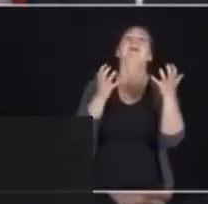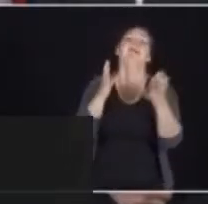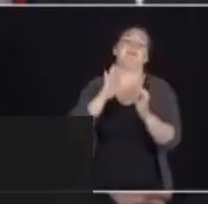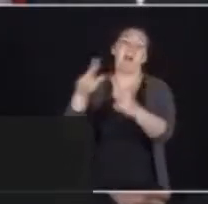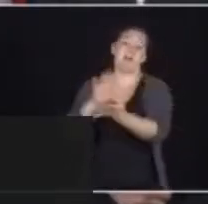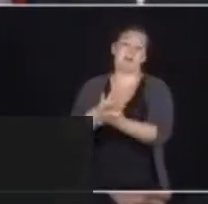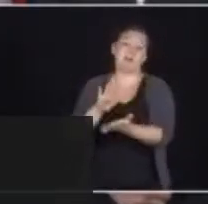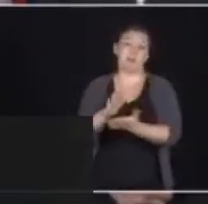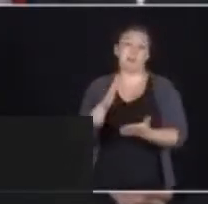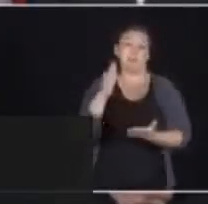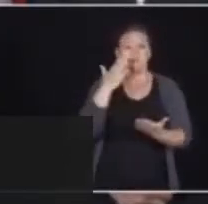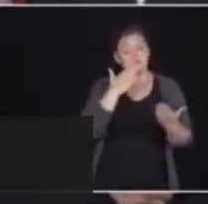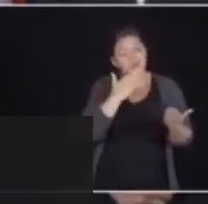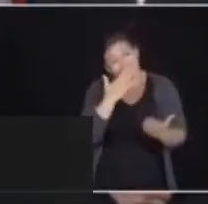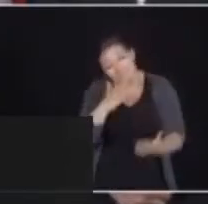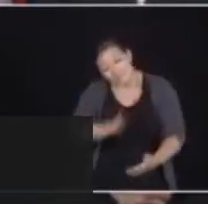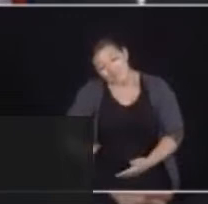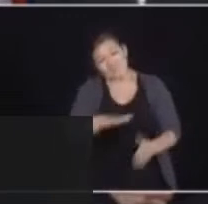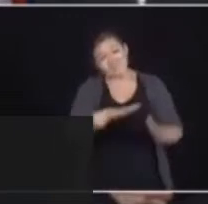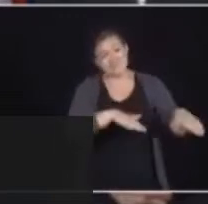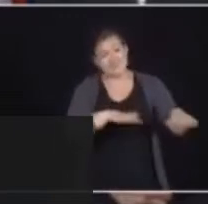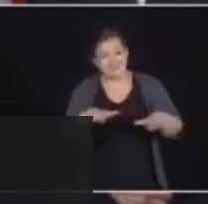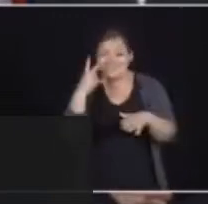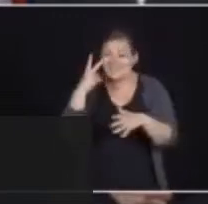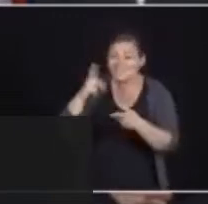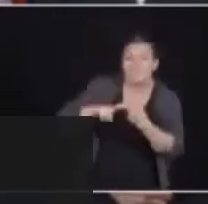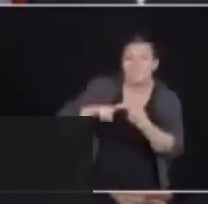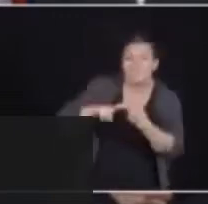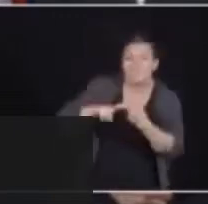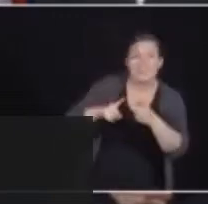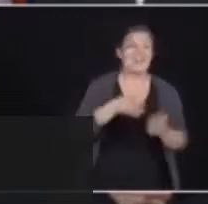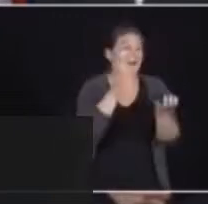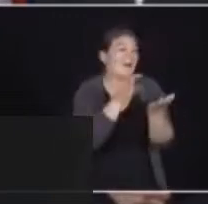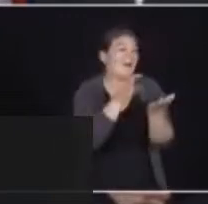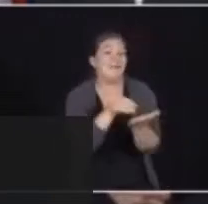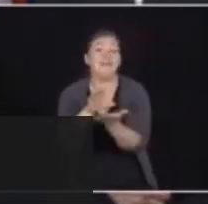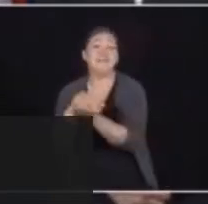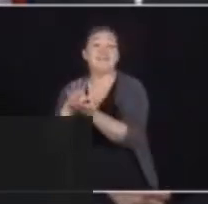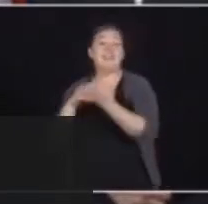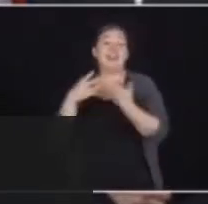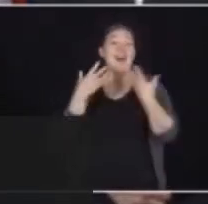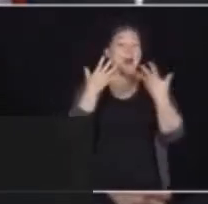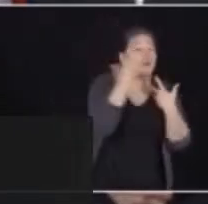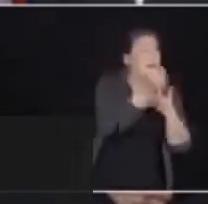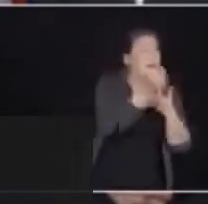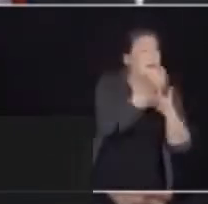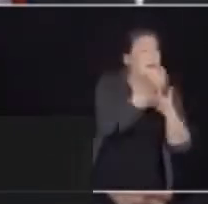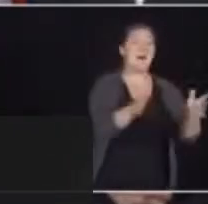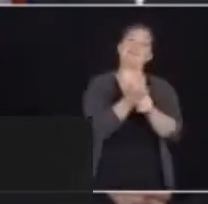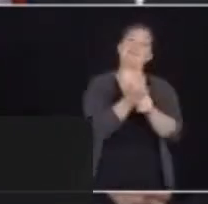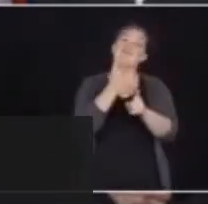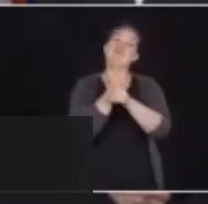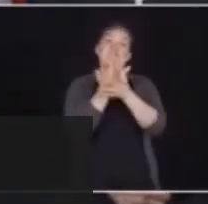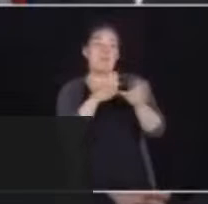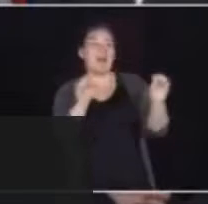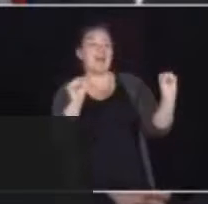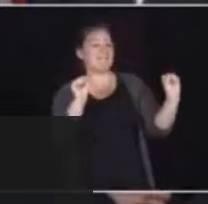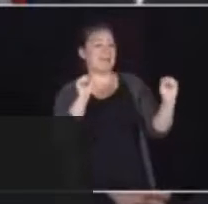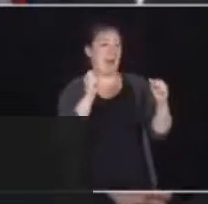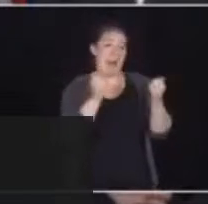good for them. They want to see their friends. They want to start learning in a kind of relatively new normal. Let's see how